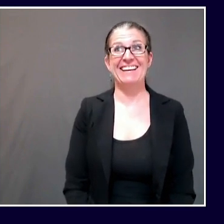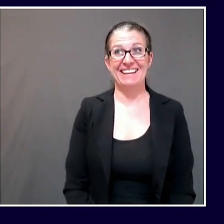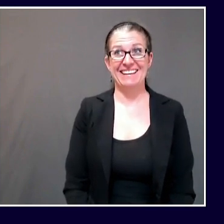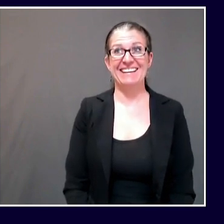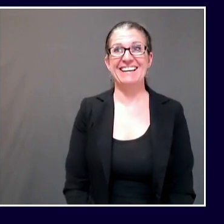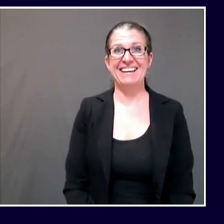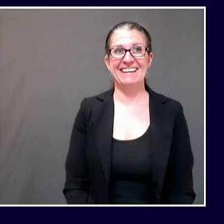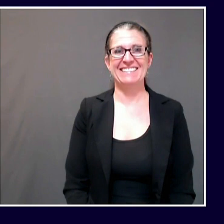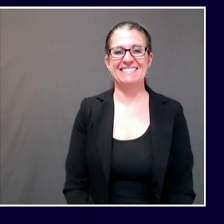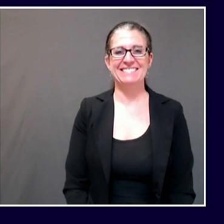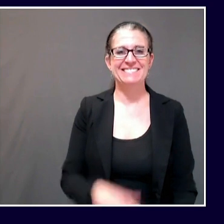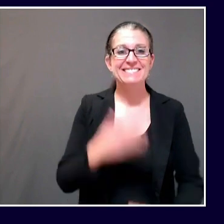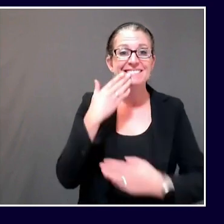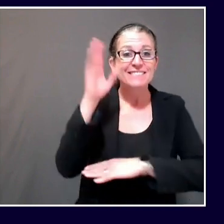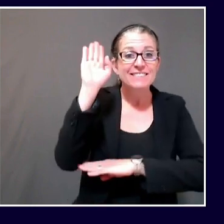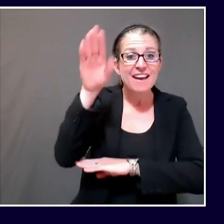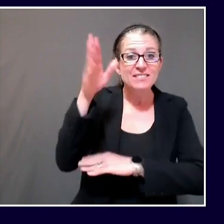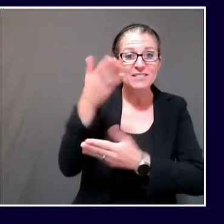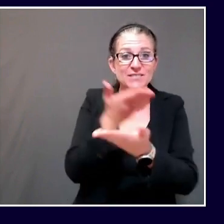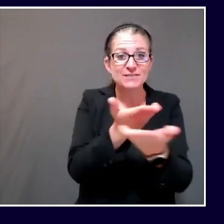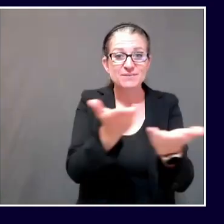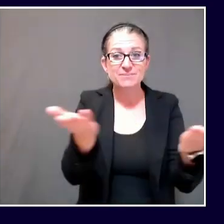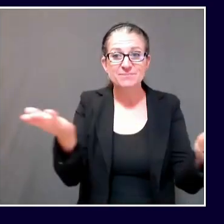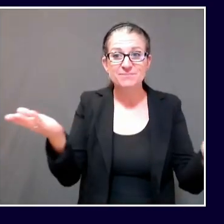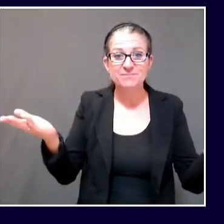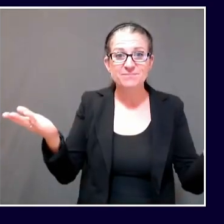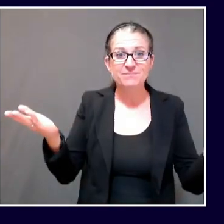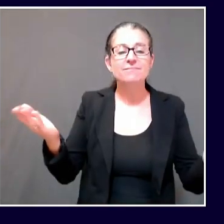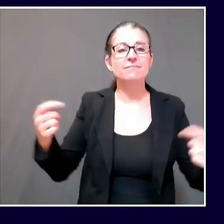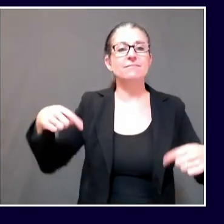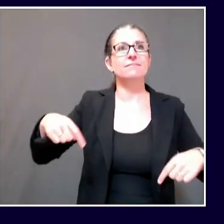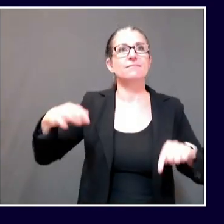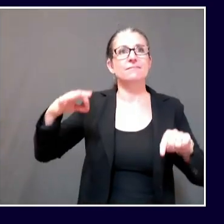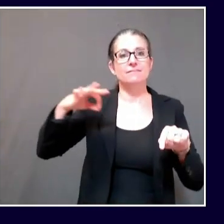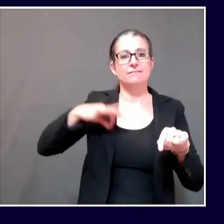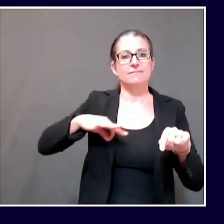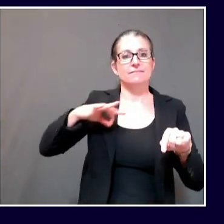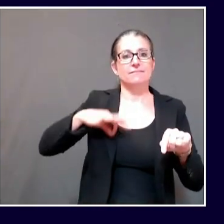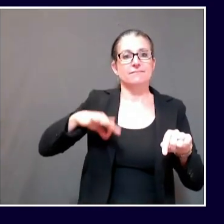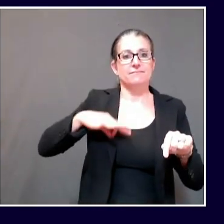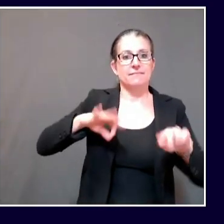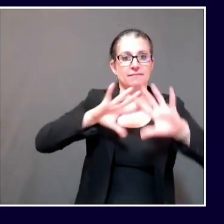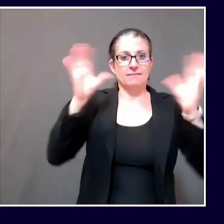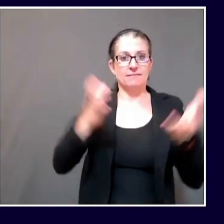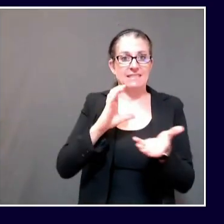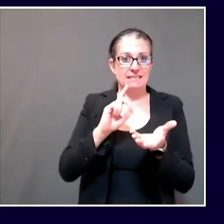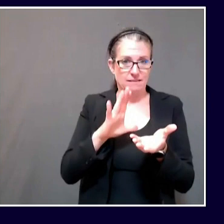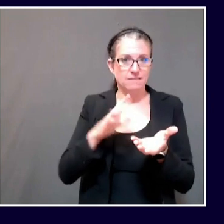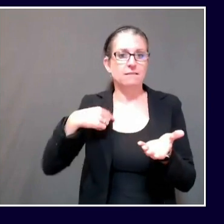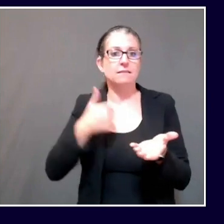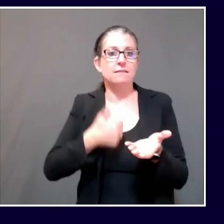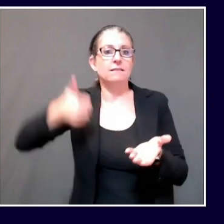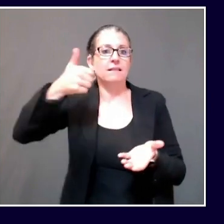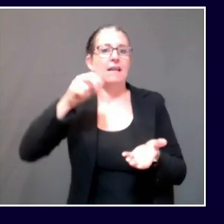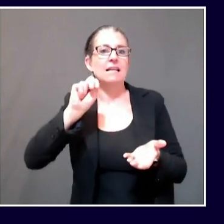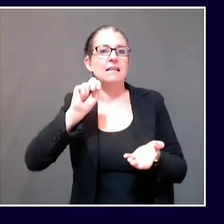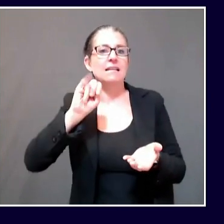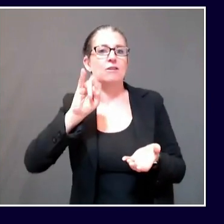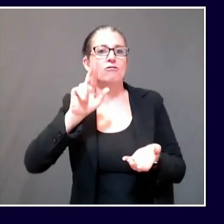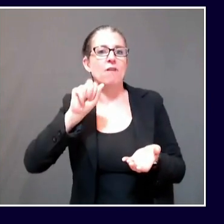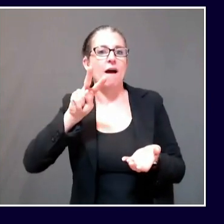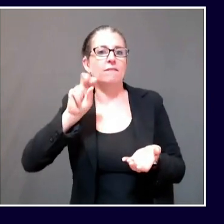Good afternoon, ladies and gentlemen. My name is Nirav Shah. I'm the Director of Maine's Center for Disease Control and